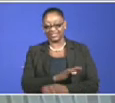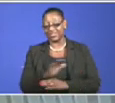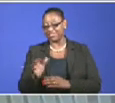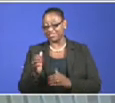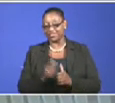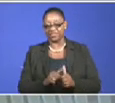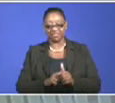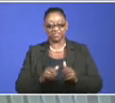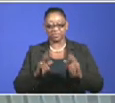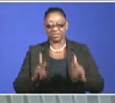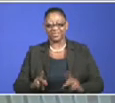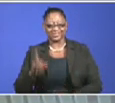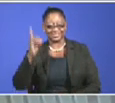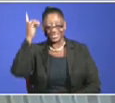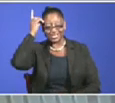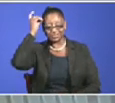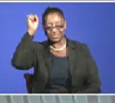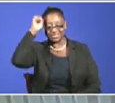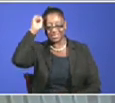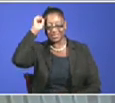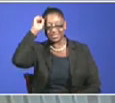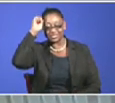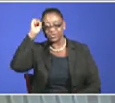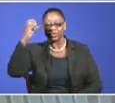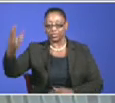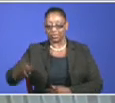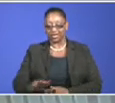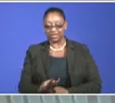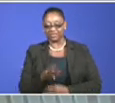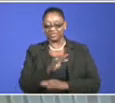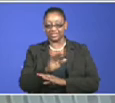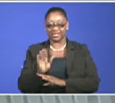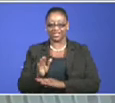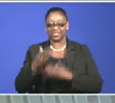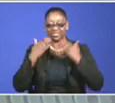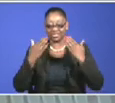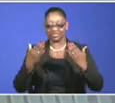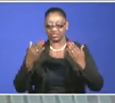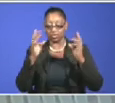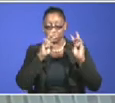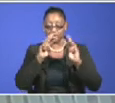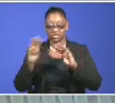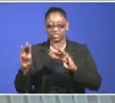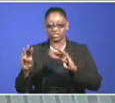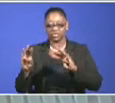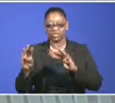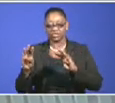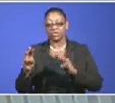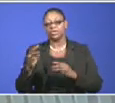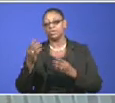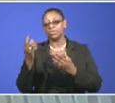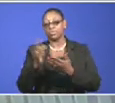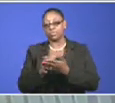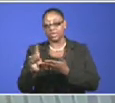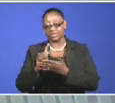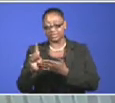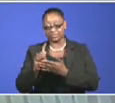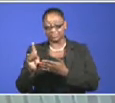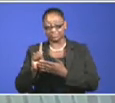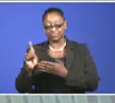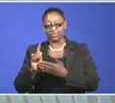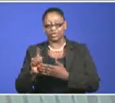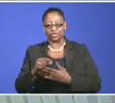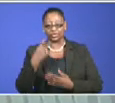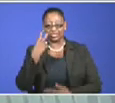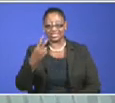Good evening, I'm Desmond Saunders. Welcome to the Bahamas Tonight, the weekend edition. Thanks so much for joining us. Well, within a matter of weeks, Eleuthera residents